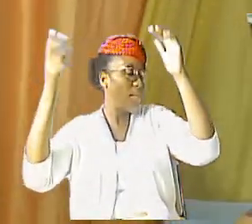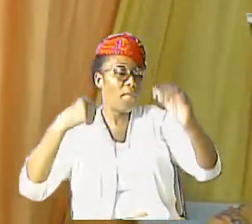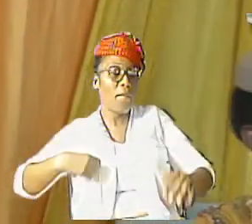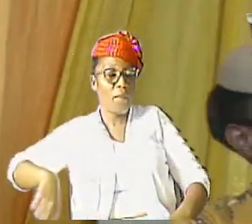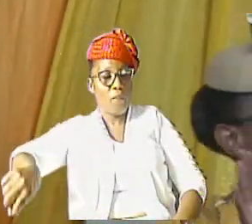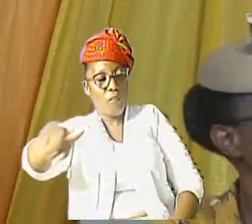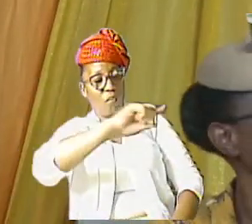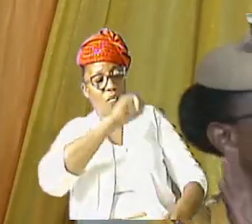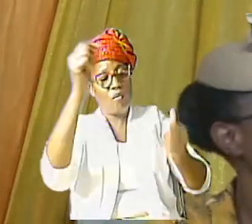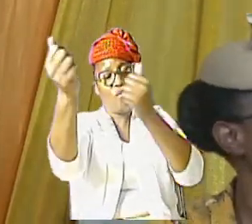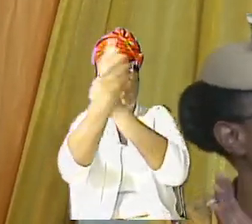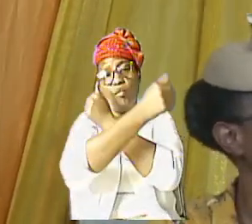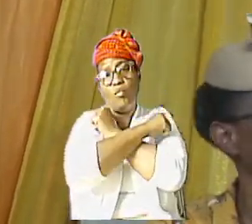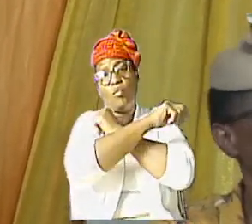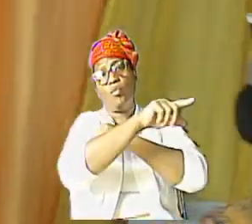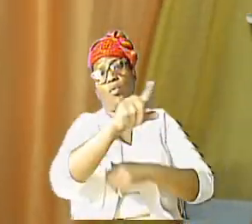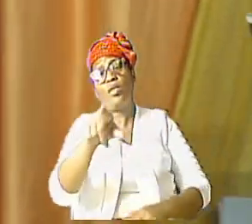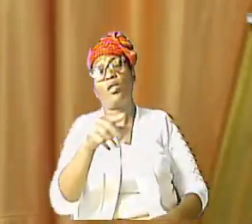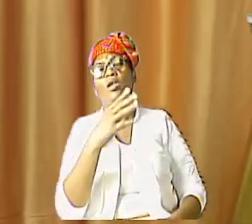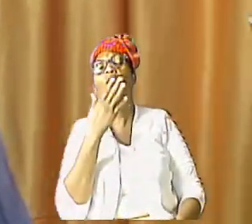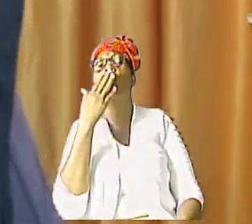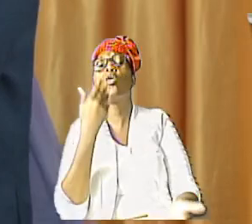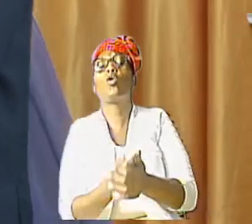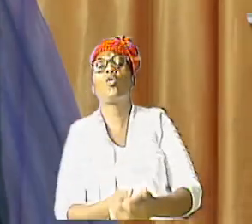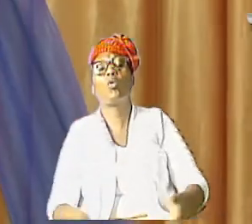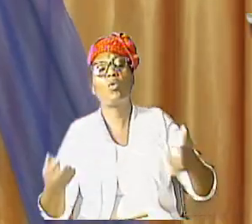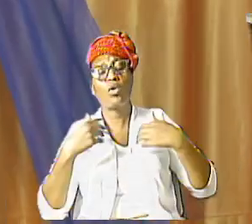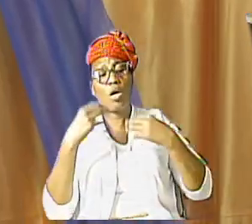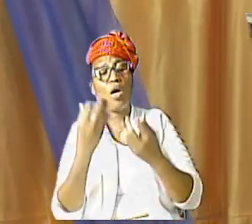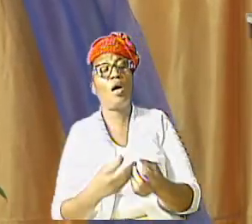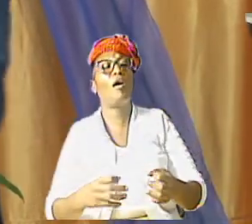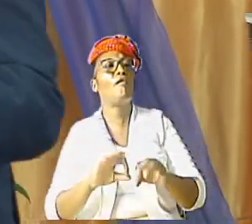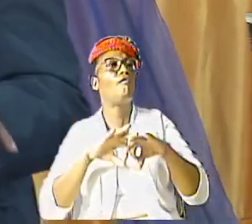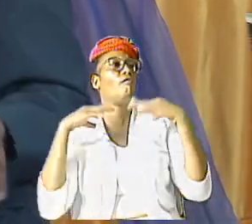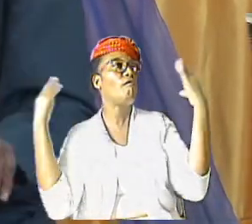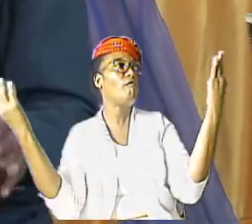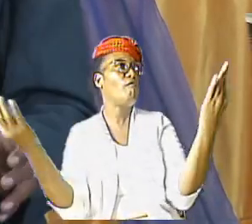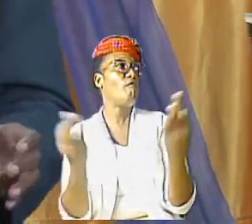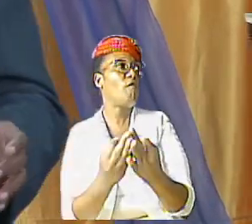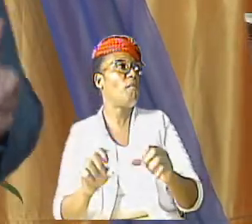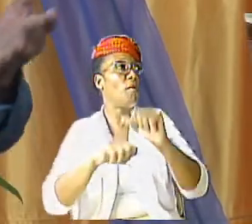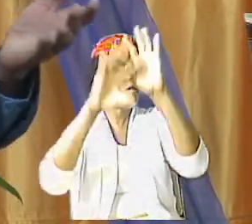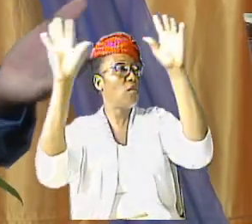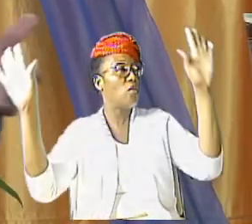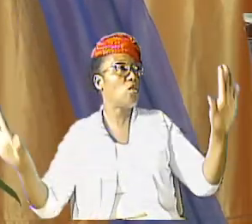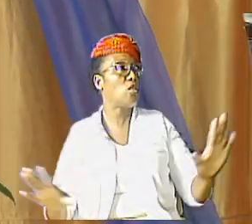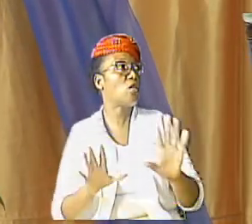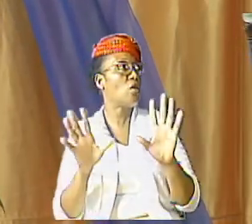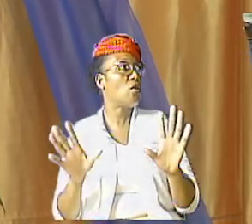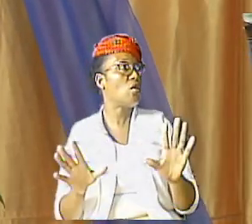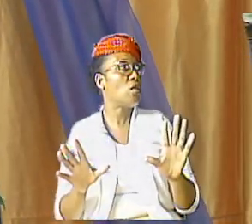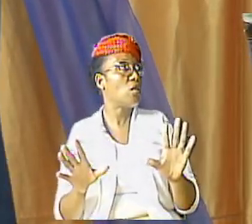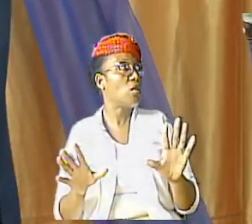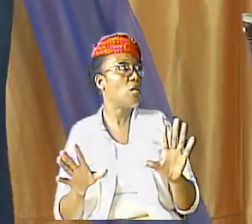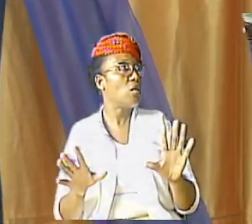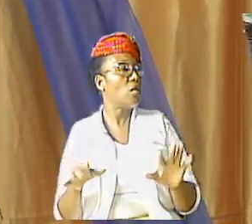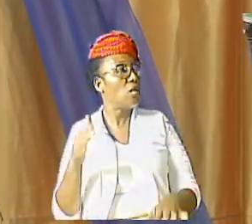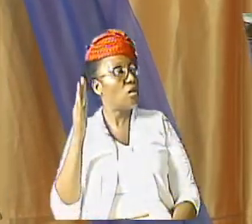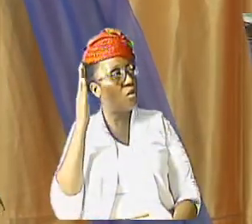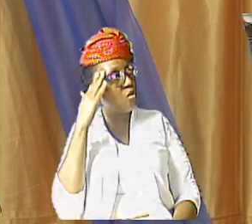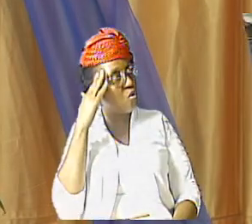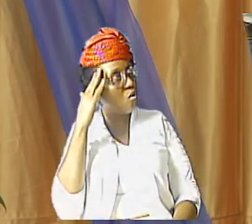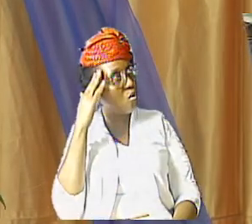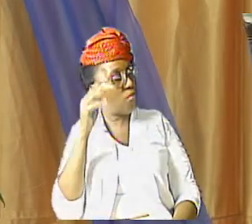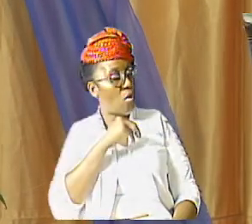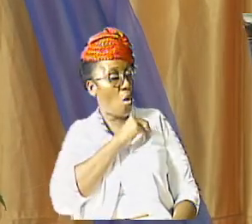you. It's good to have you in Family Sunday. I don't know what the Family Life Ministries is doing. I know about Mission Sunday. I